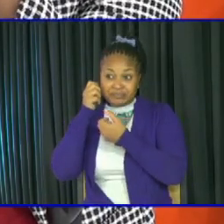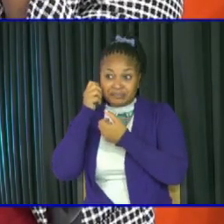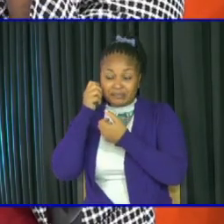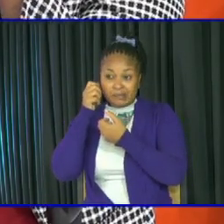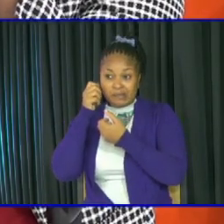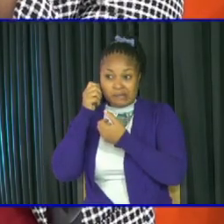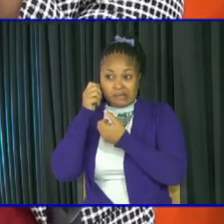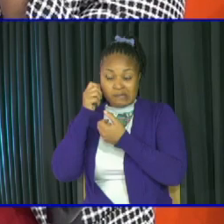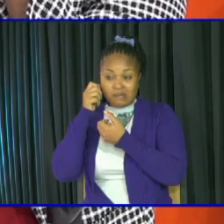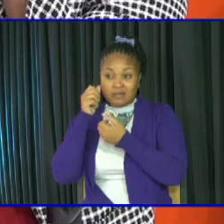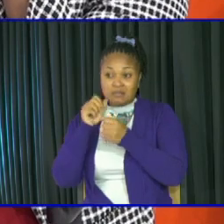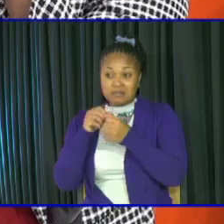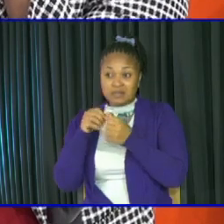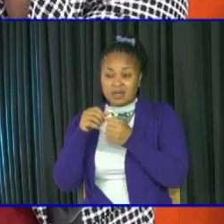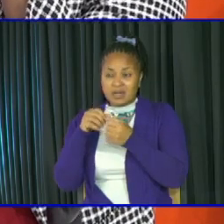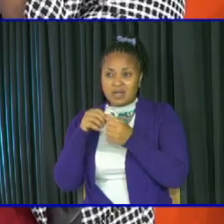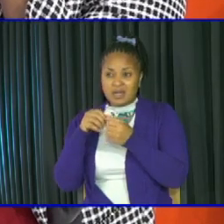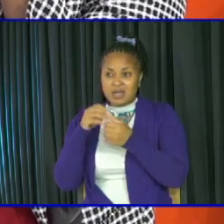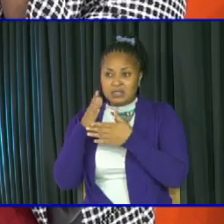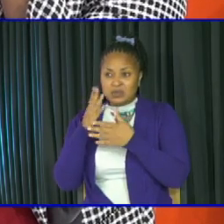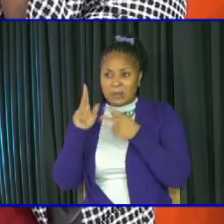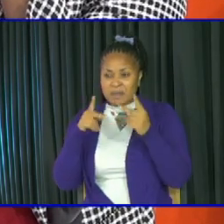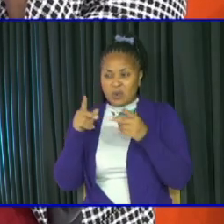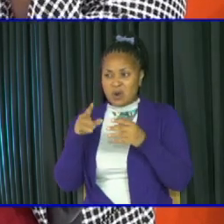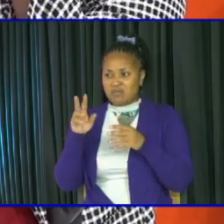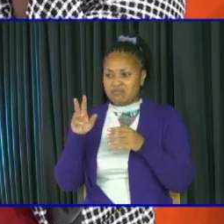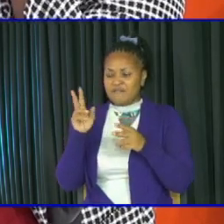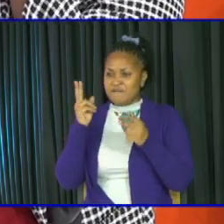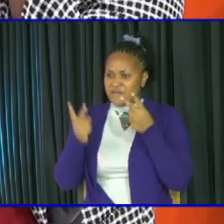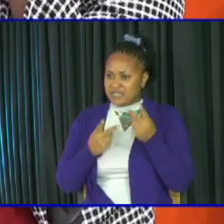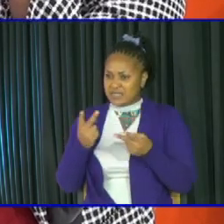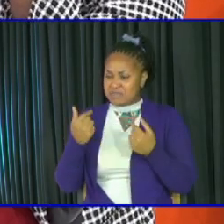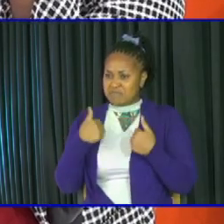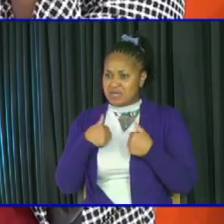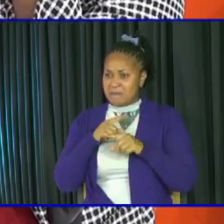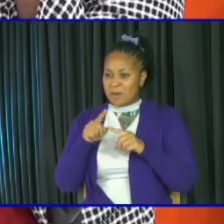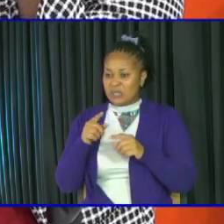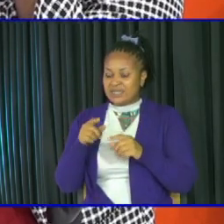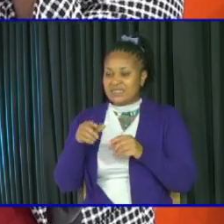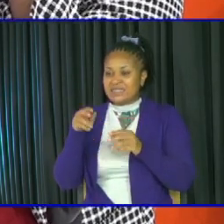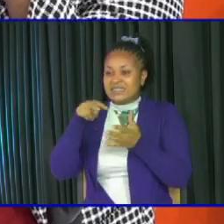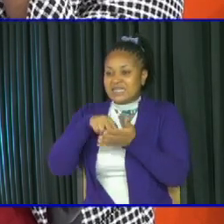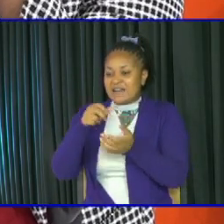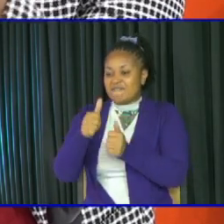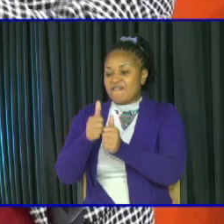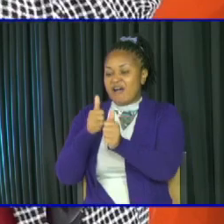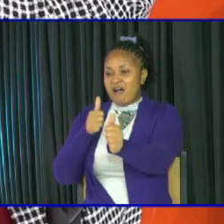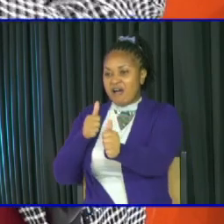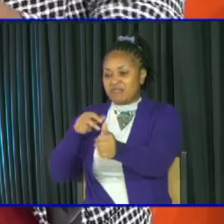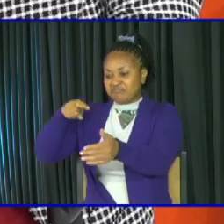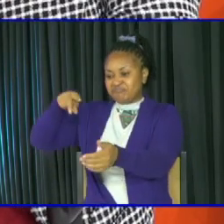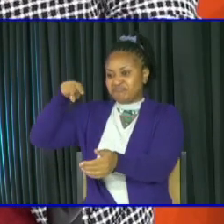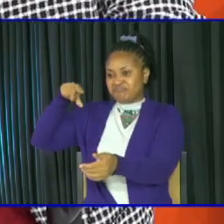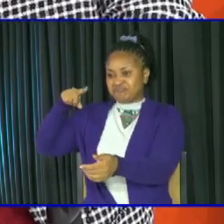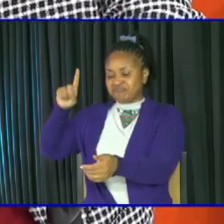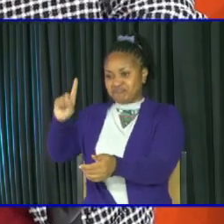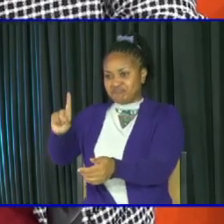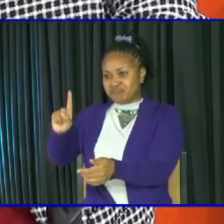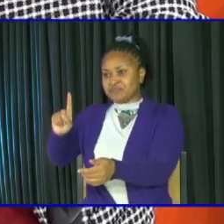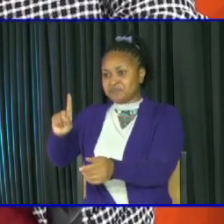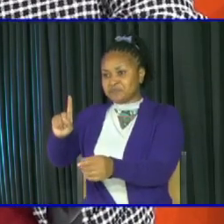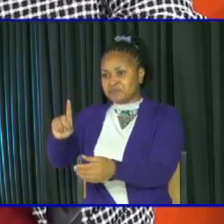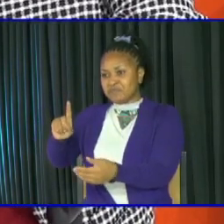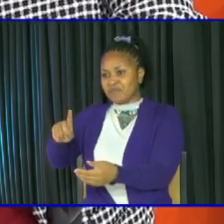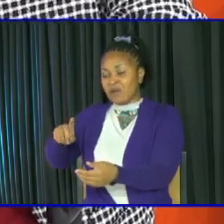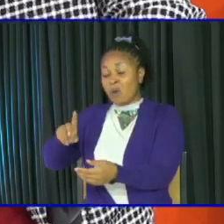people came to look for me and some people stood afar off. And at one night in